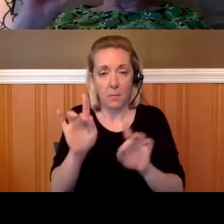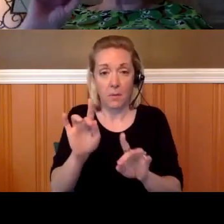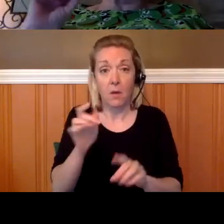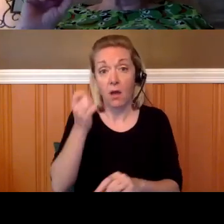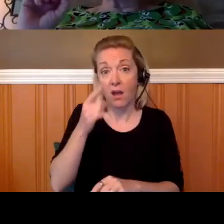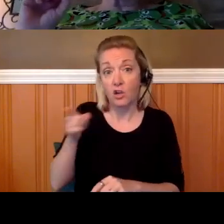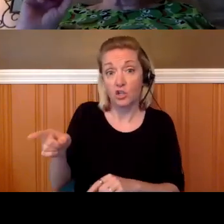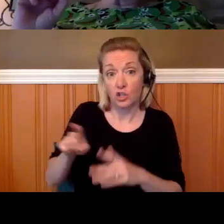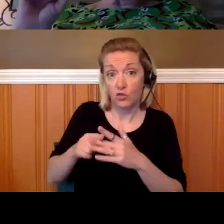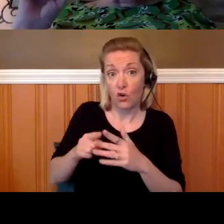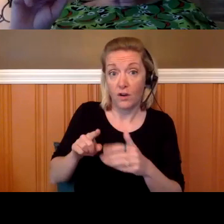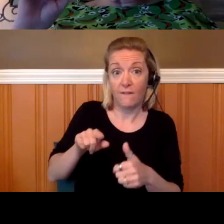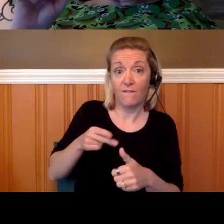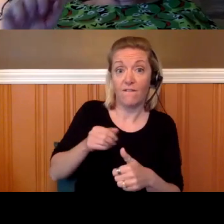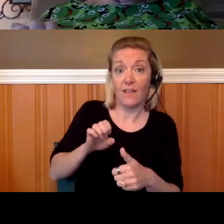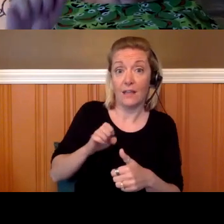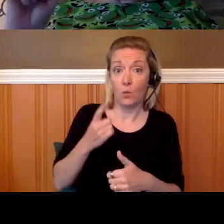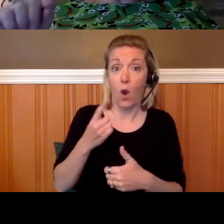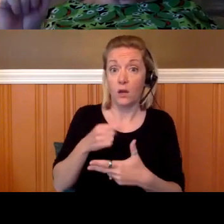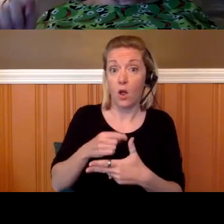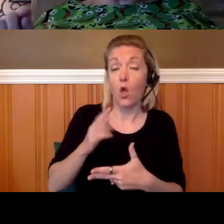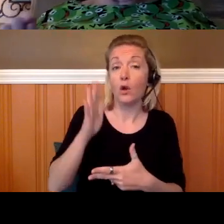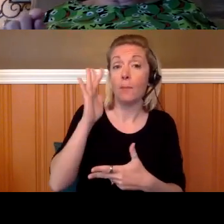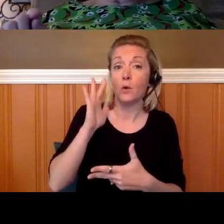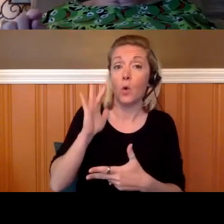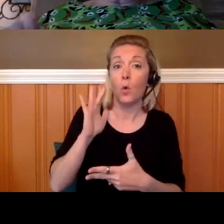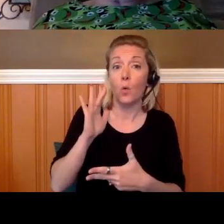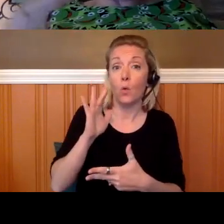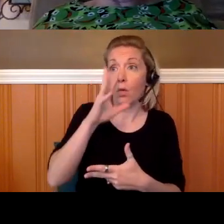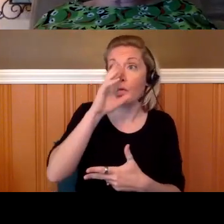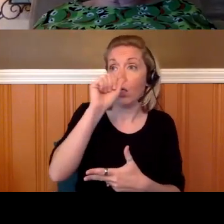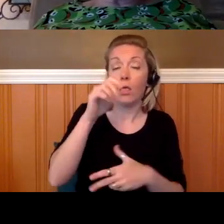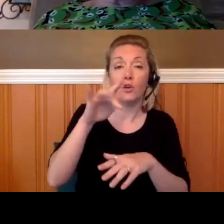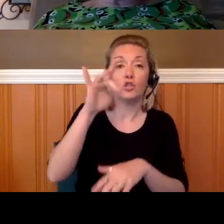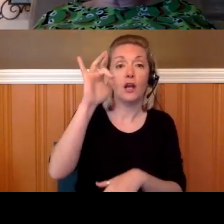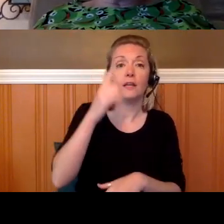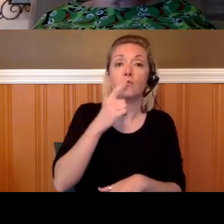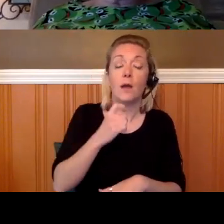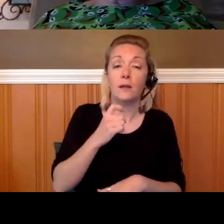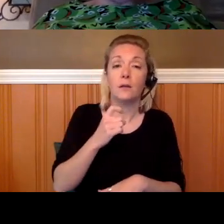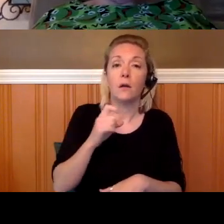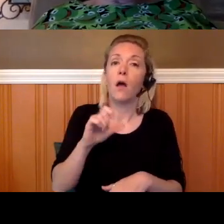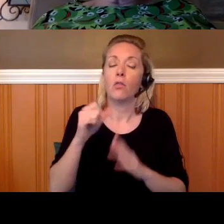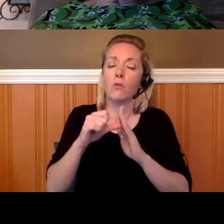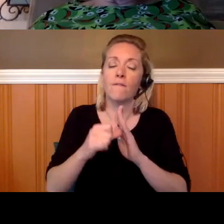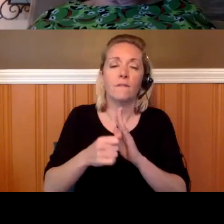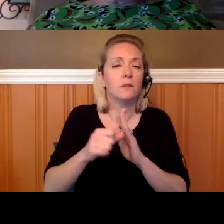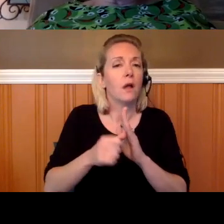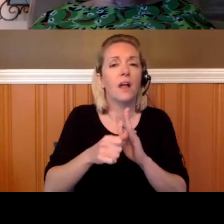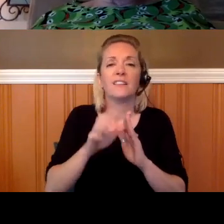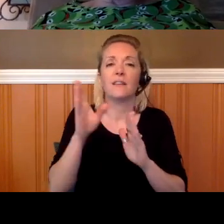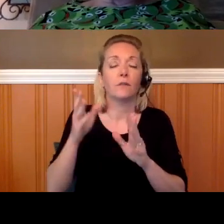started in phase 1 looking at shiny red things. That's another thing I need to say. Never give up on any kid or figure they can't do